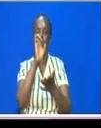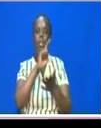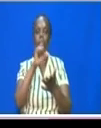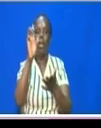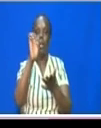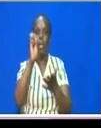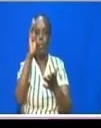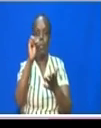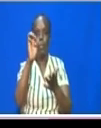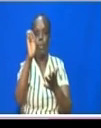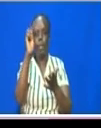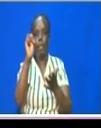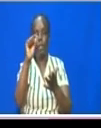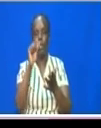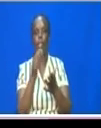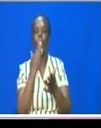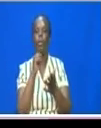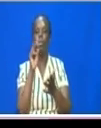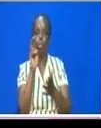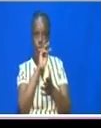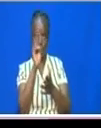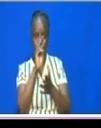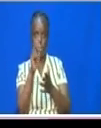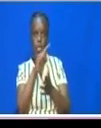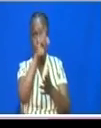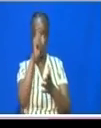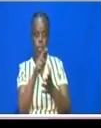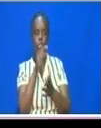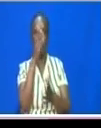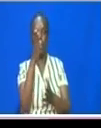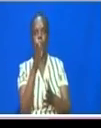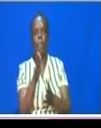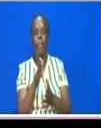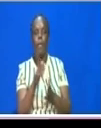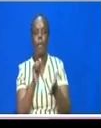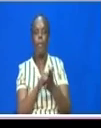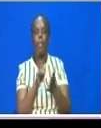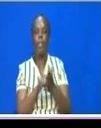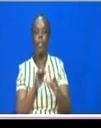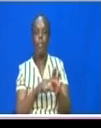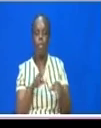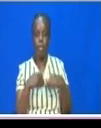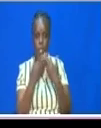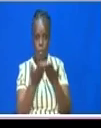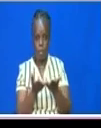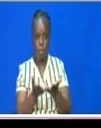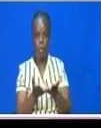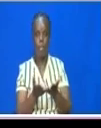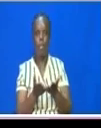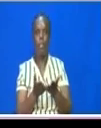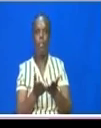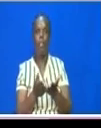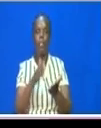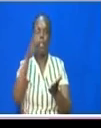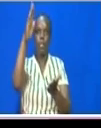to you to have a look at that particular question. That when you're given that reduction